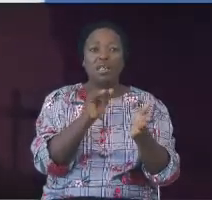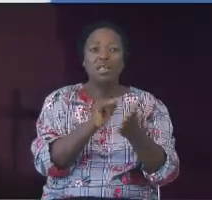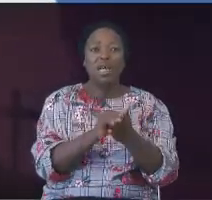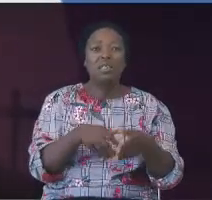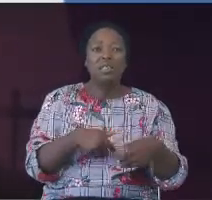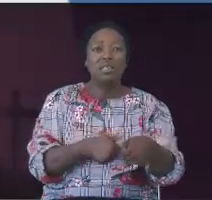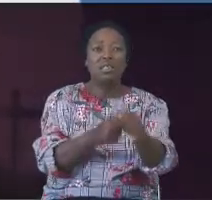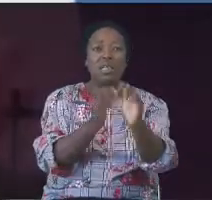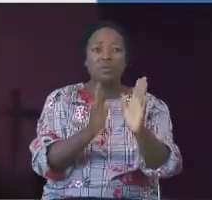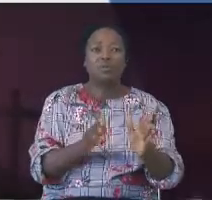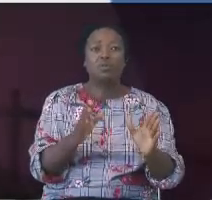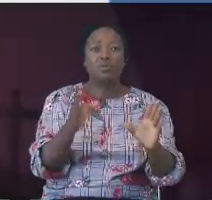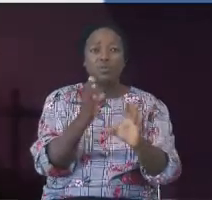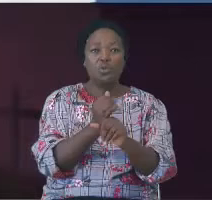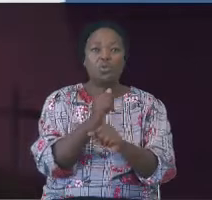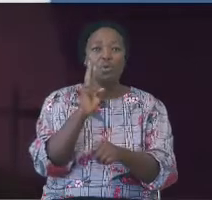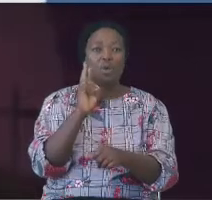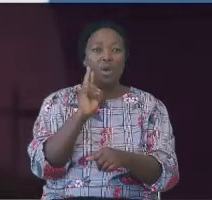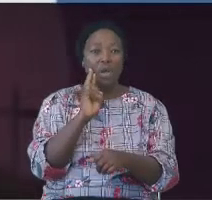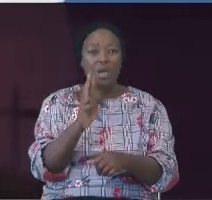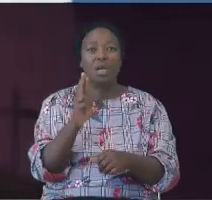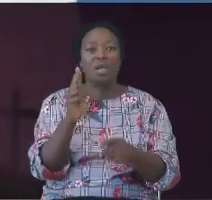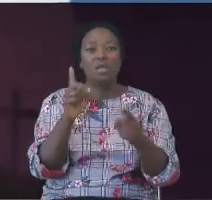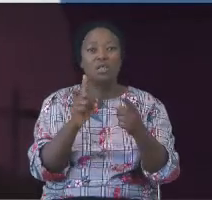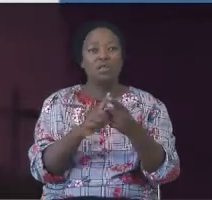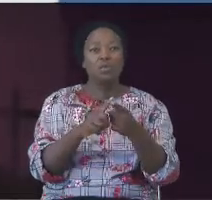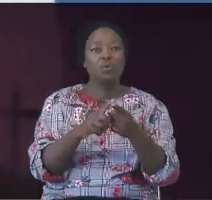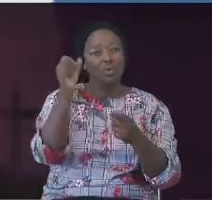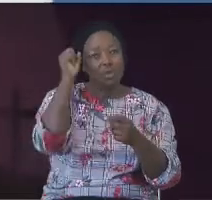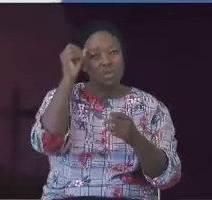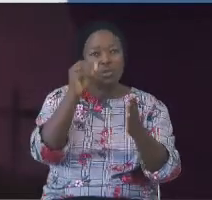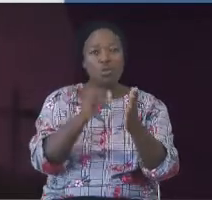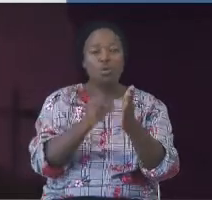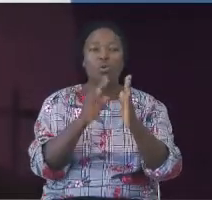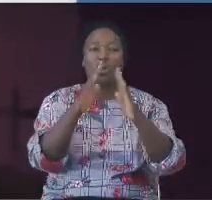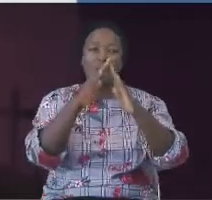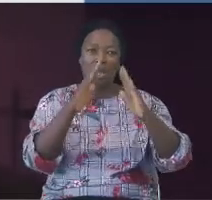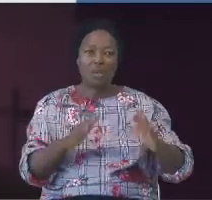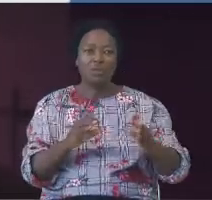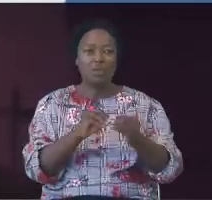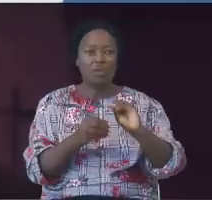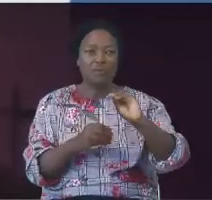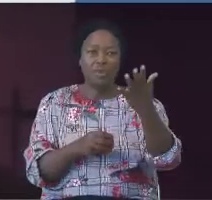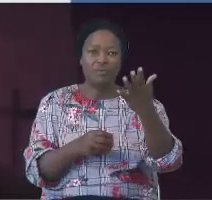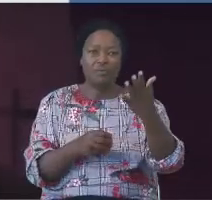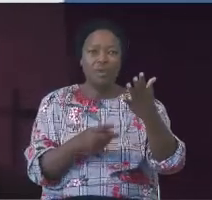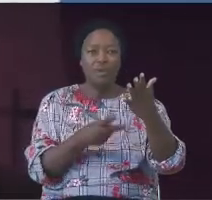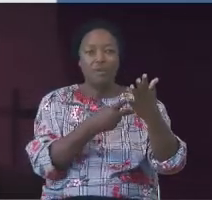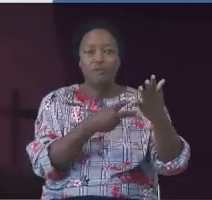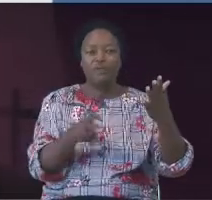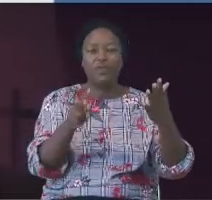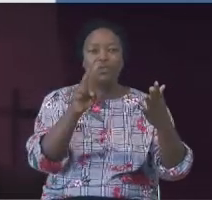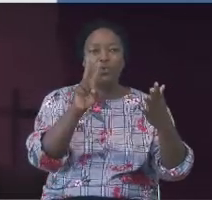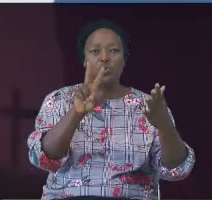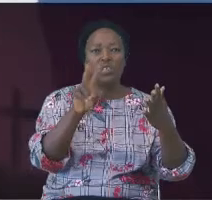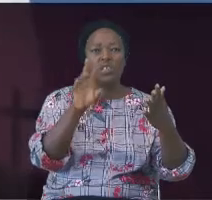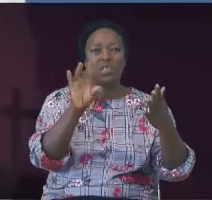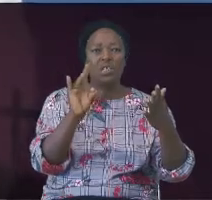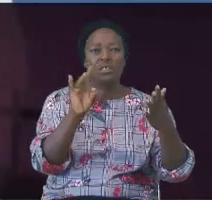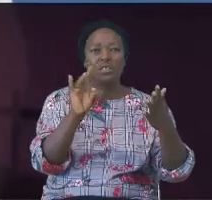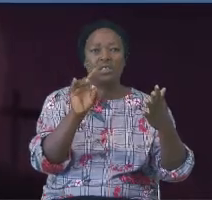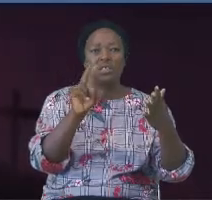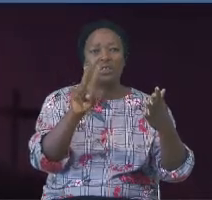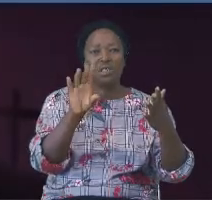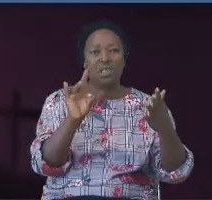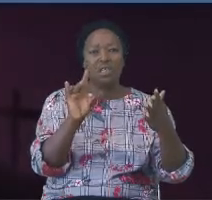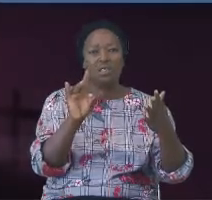thy mother and from that hour the disciple should care onto his own house